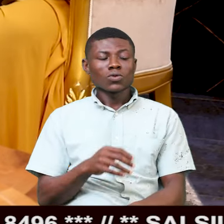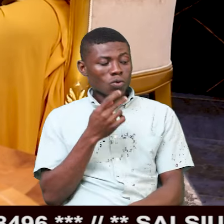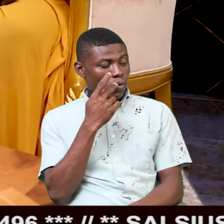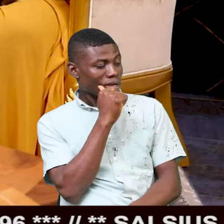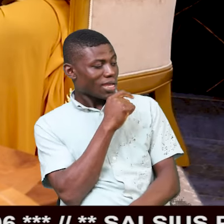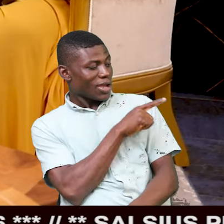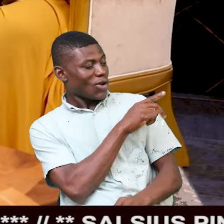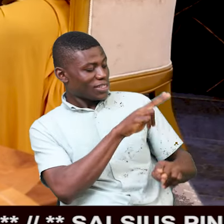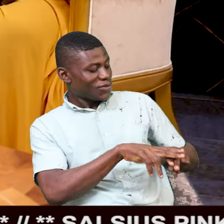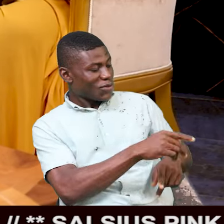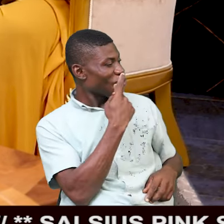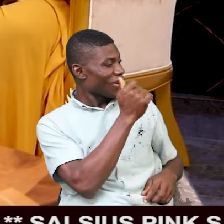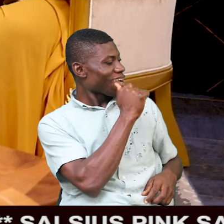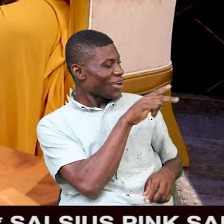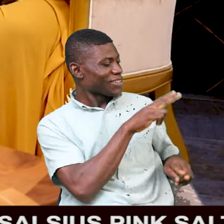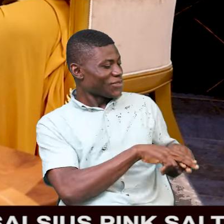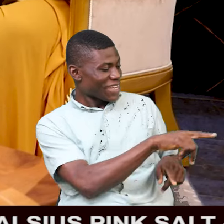Oh girl you too. Yeah.